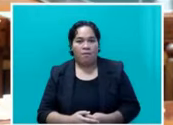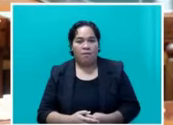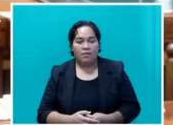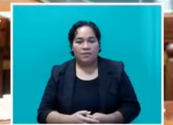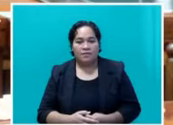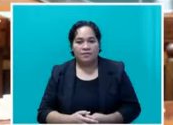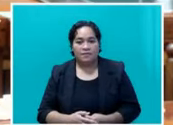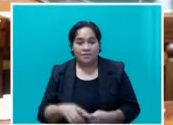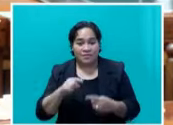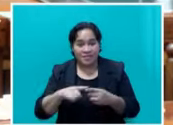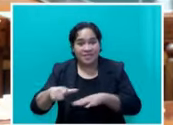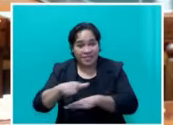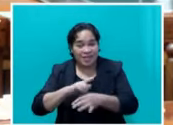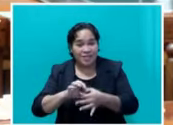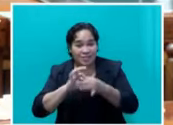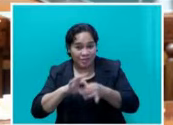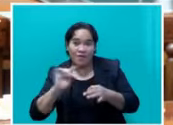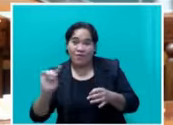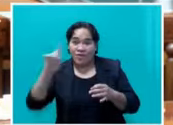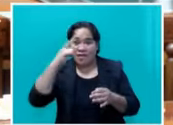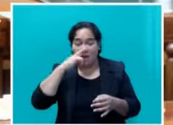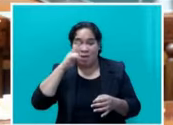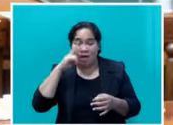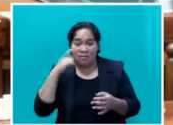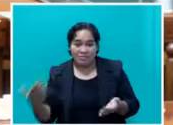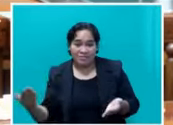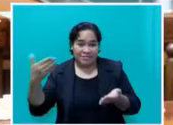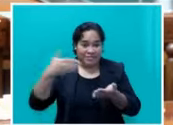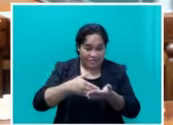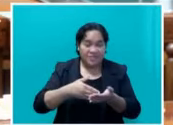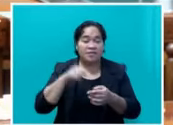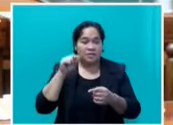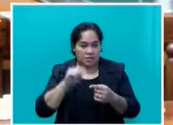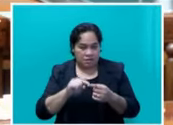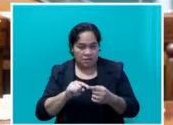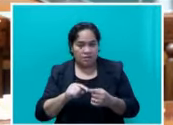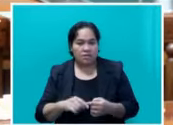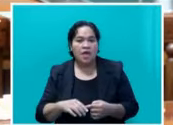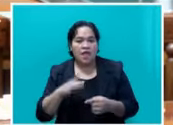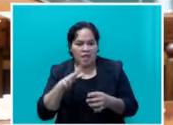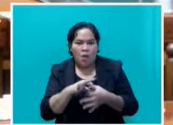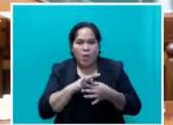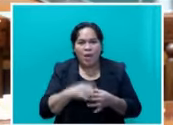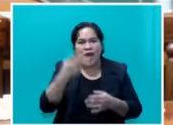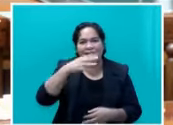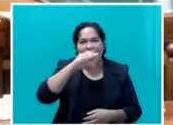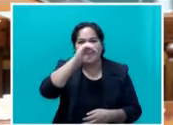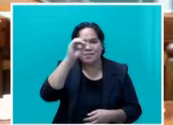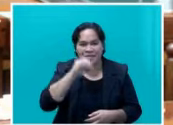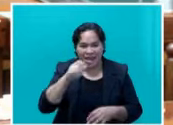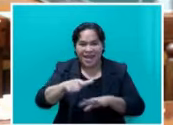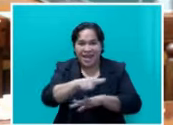Whilst the indigenous Fijians, because they're the first people of the land, Honorable Speaker, whilst they own 90% of the